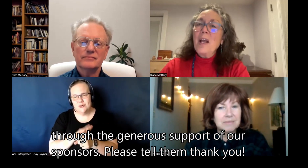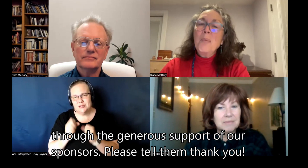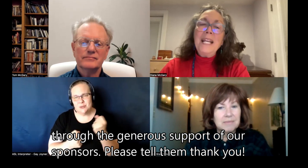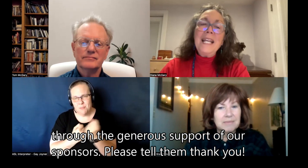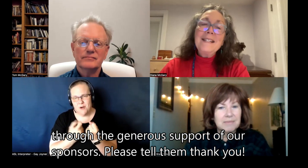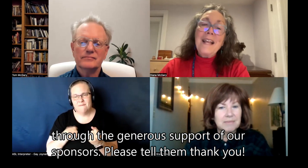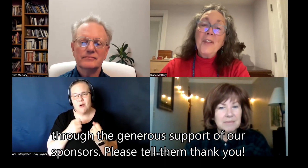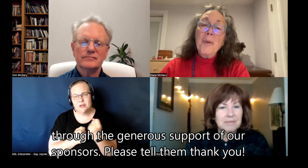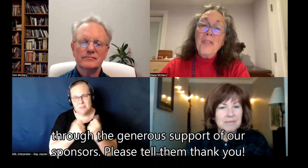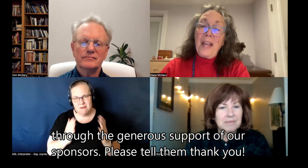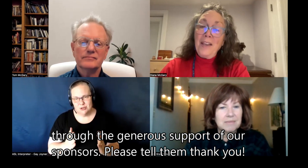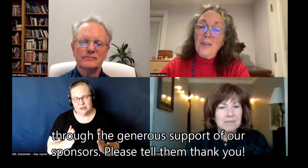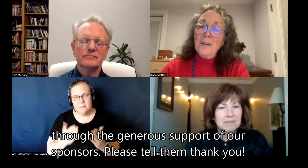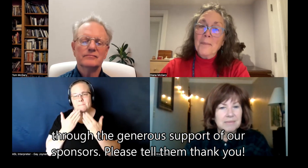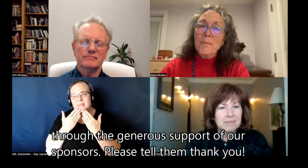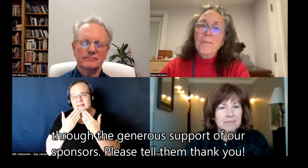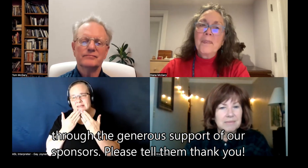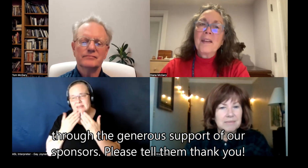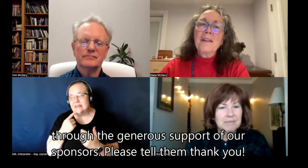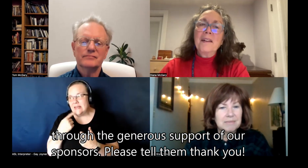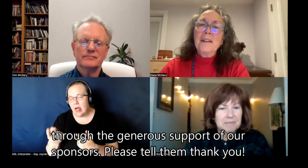sponsors. Please tell them thank you.